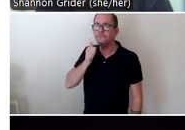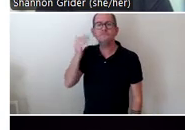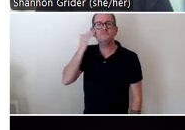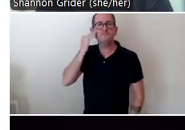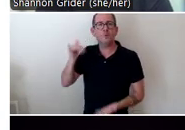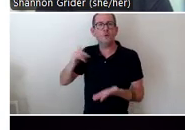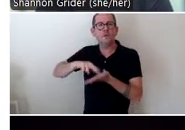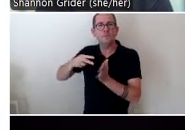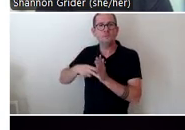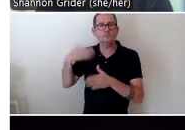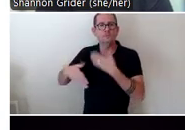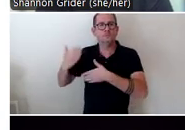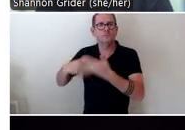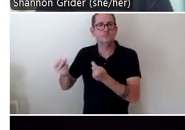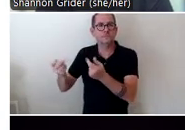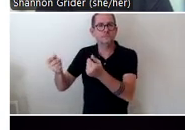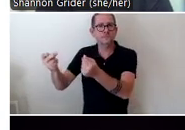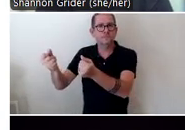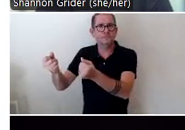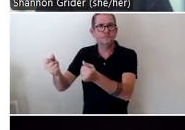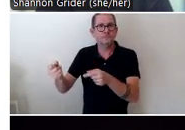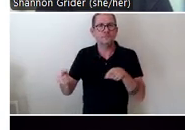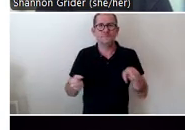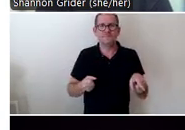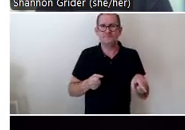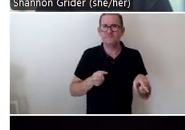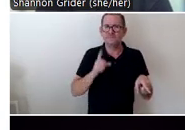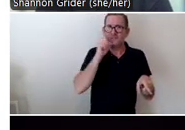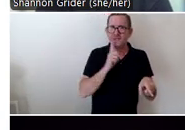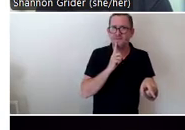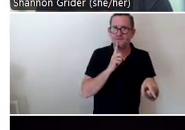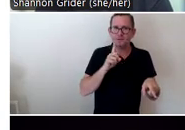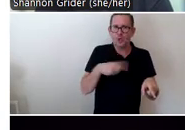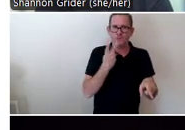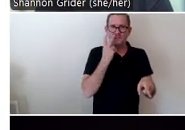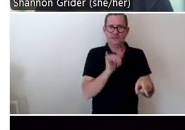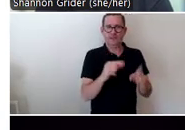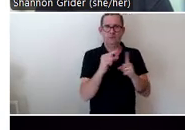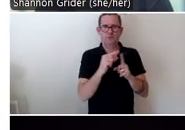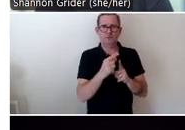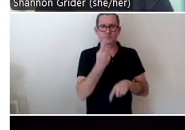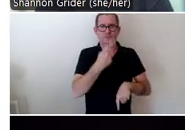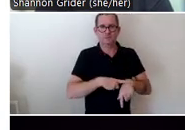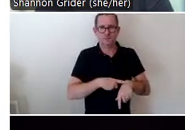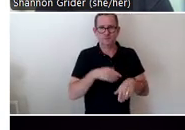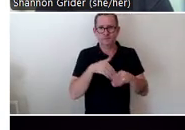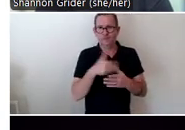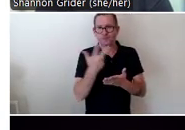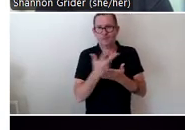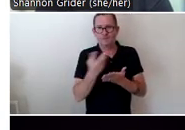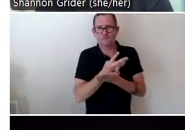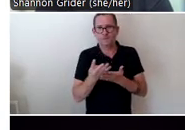like, I don't know if that is what that means because this isn't the same place where I saw it last. Hearing individuals, you all pick